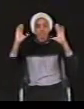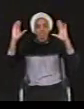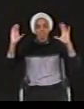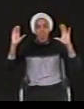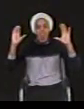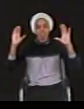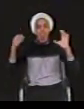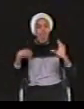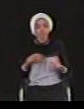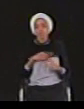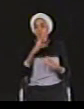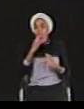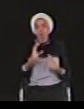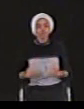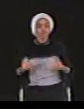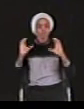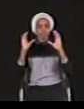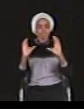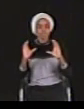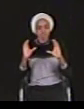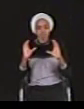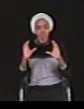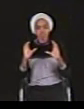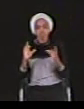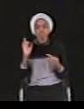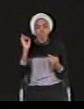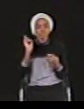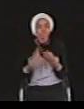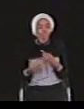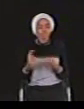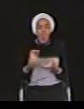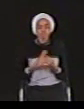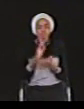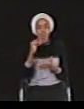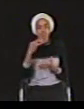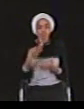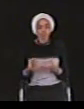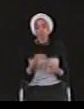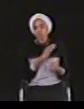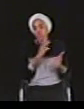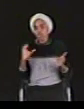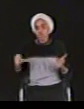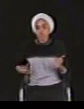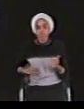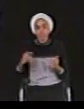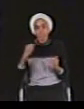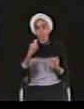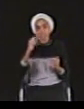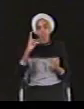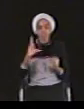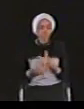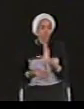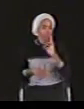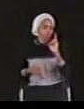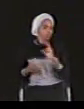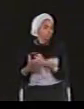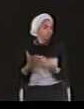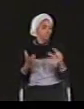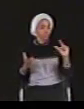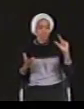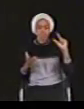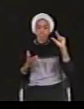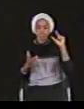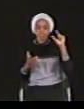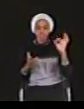We're committed to the glory of Christ. Galatians chapter 1, verse 9. As